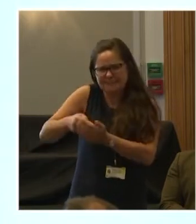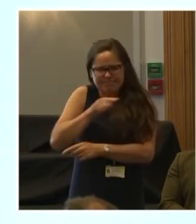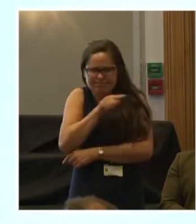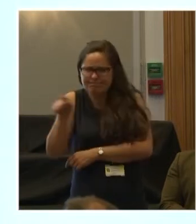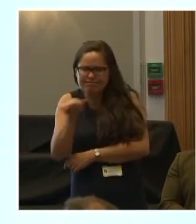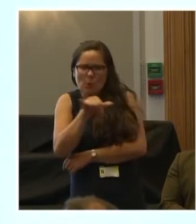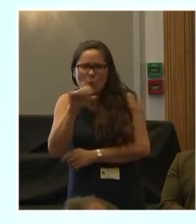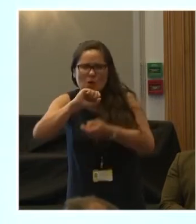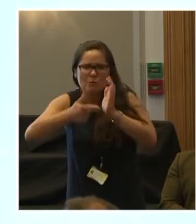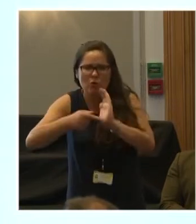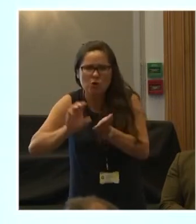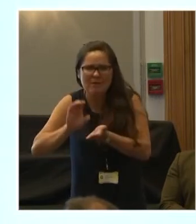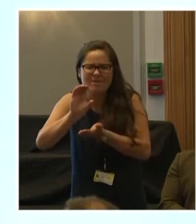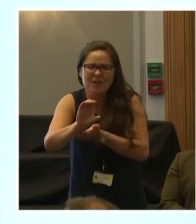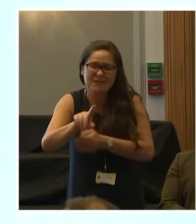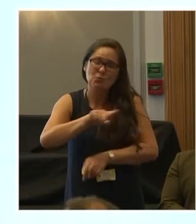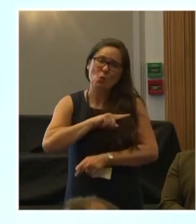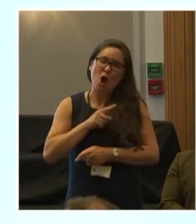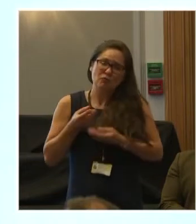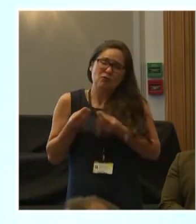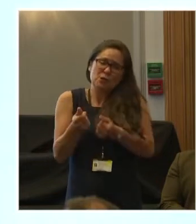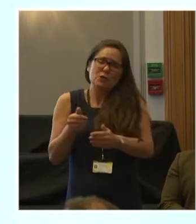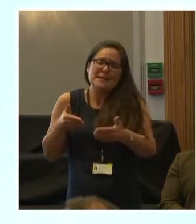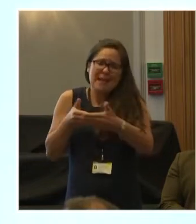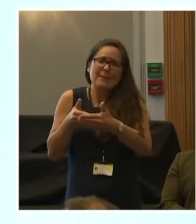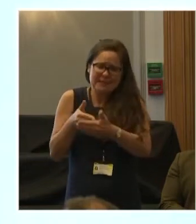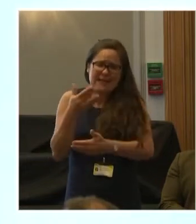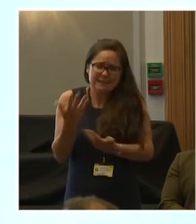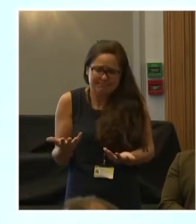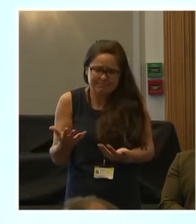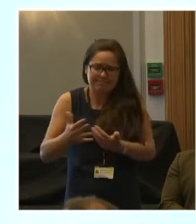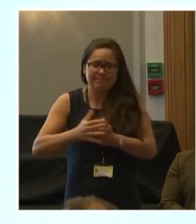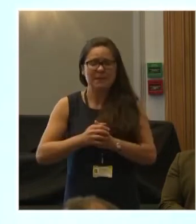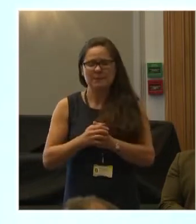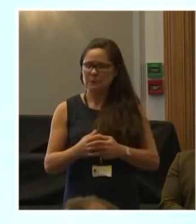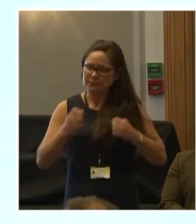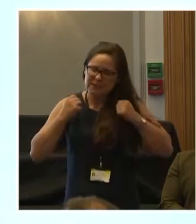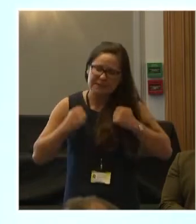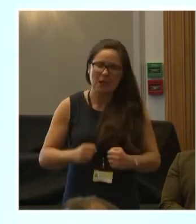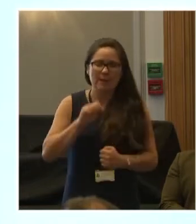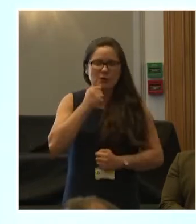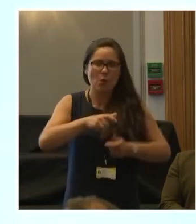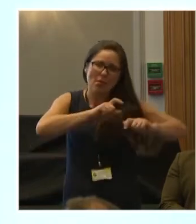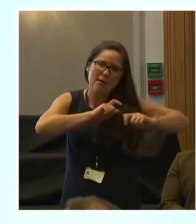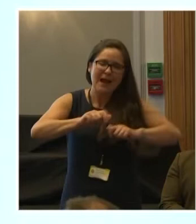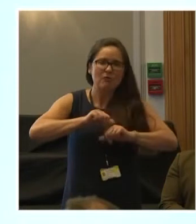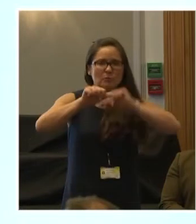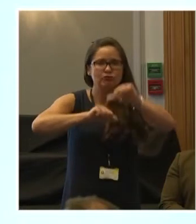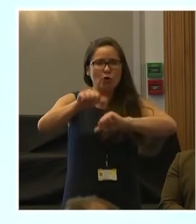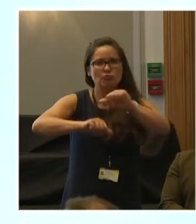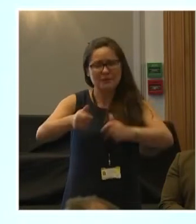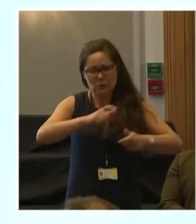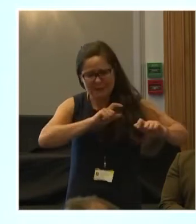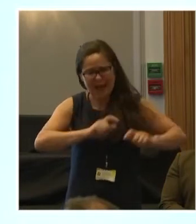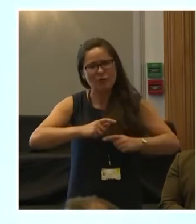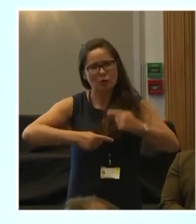fund within our limited resources. And we are determined to build on the progress that has already been made, maintaining